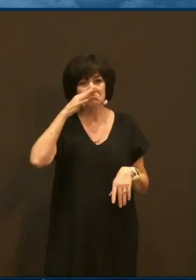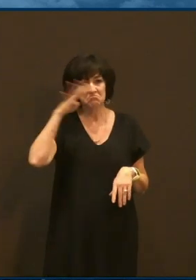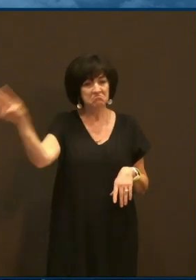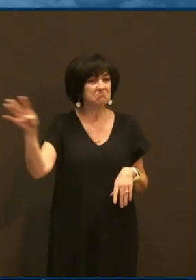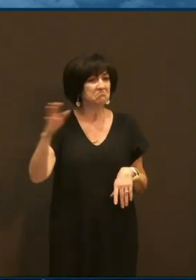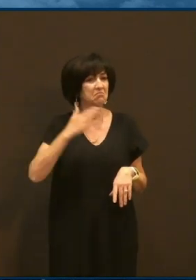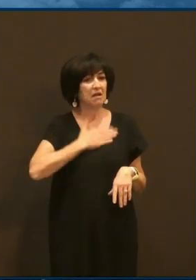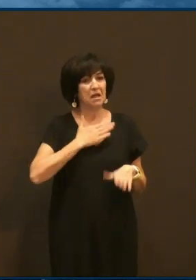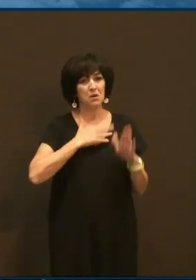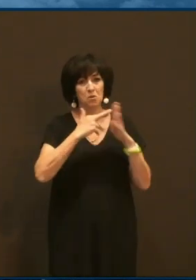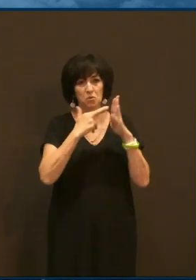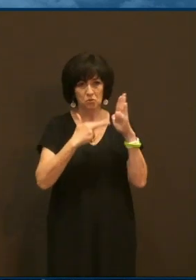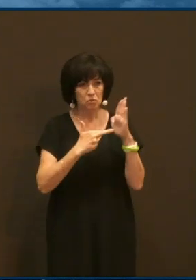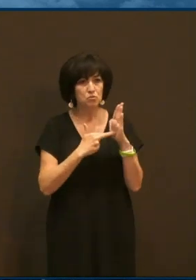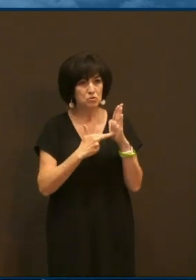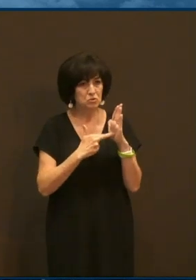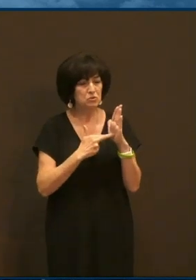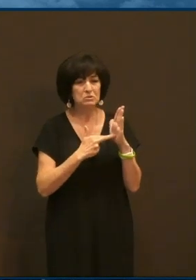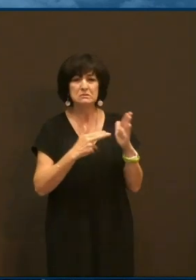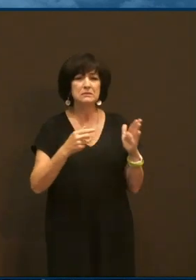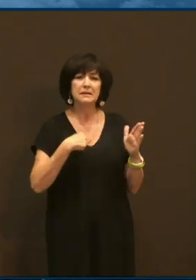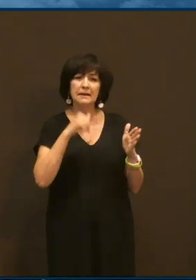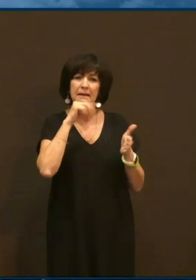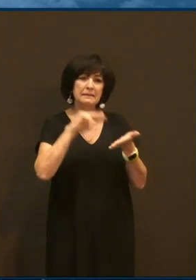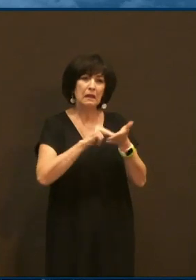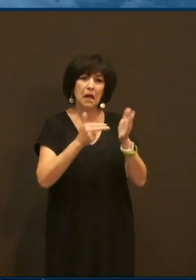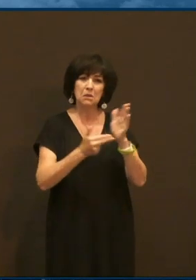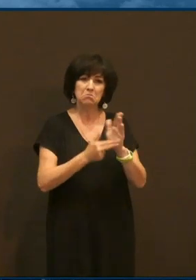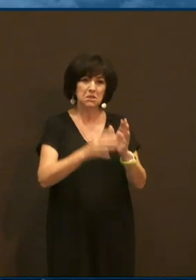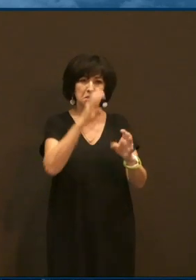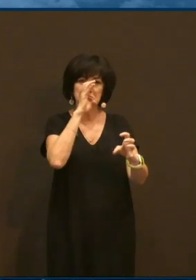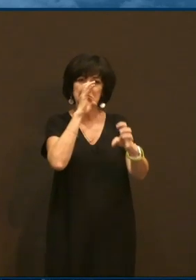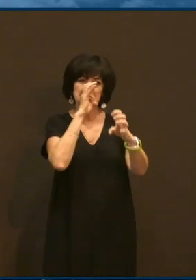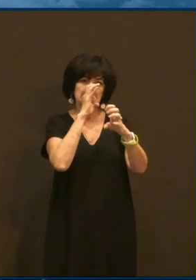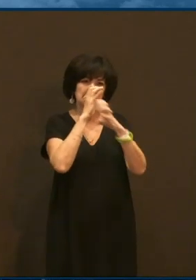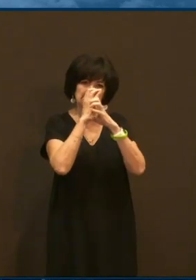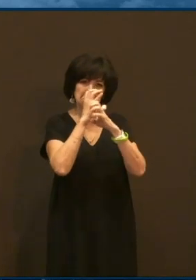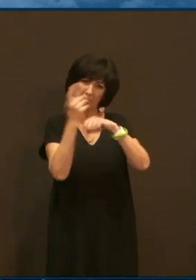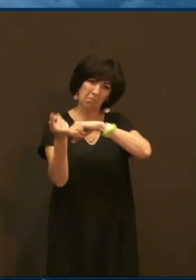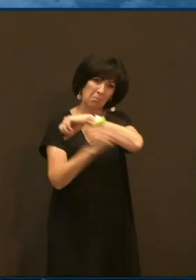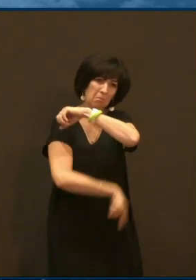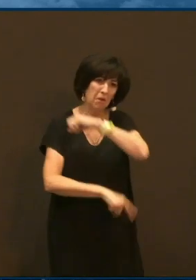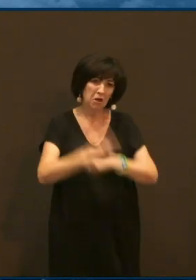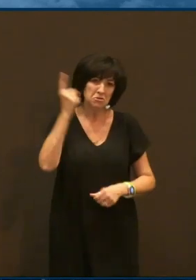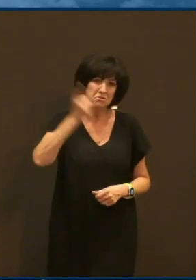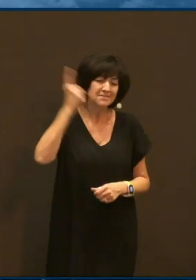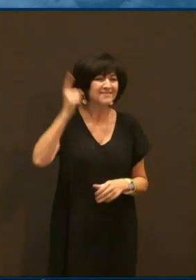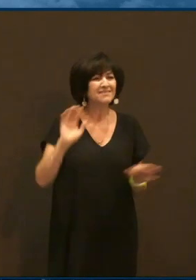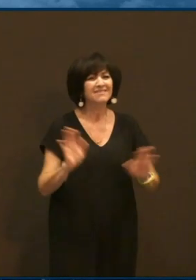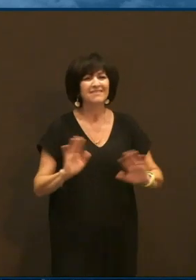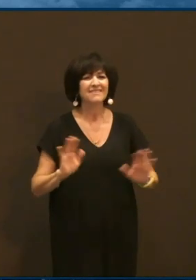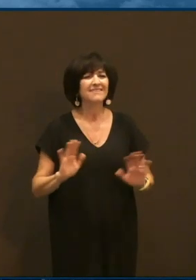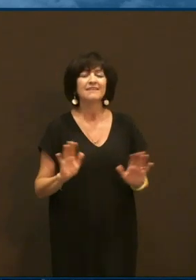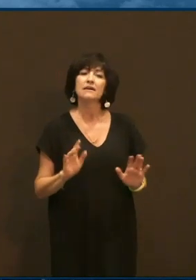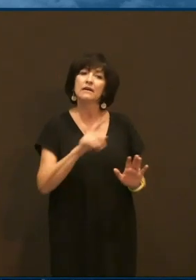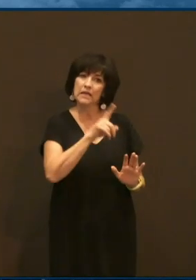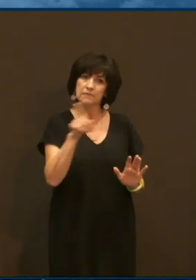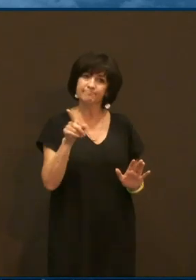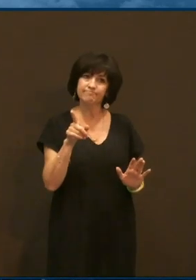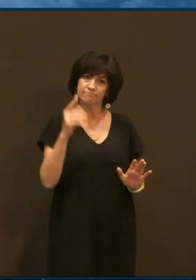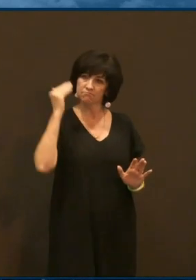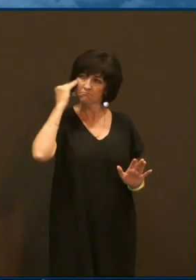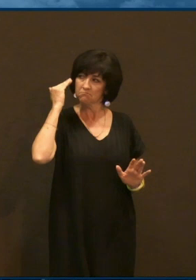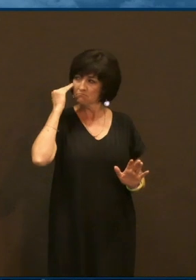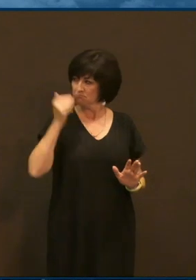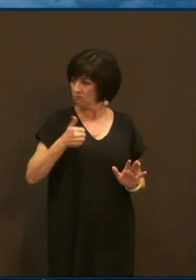the heavy hand of the government. It's really the helping hand of a neighbor that says, well, we're all in this